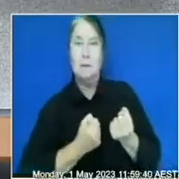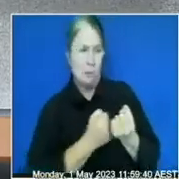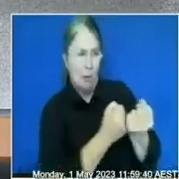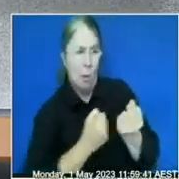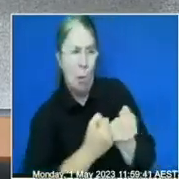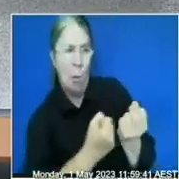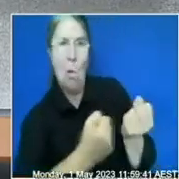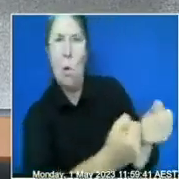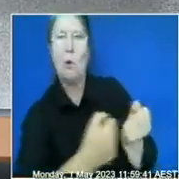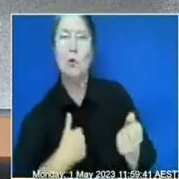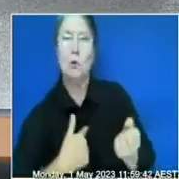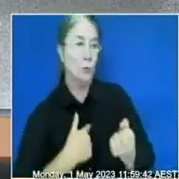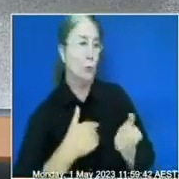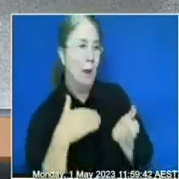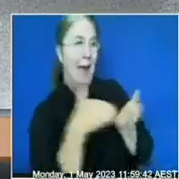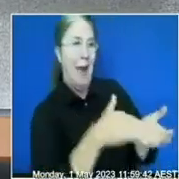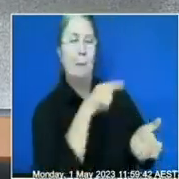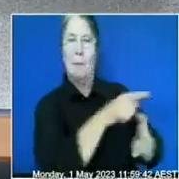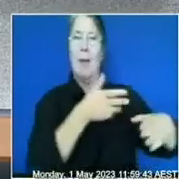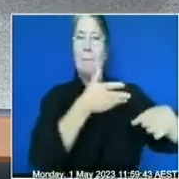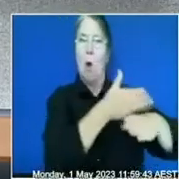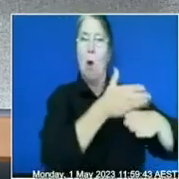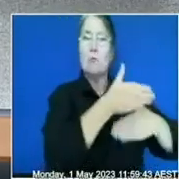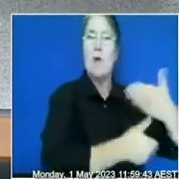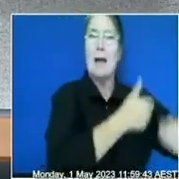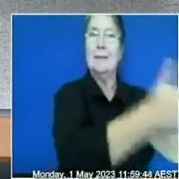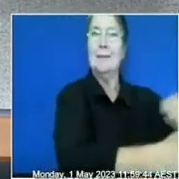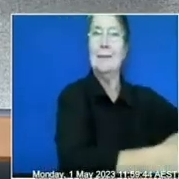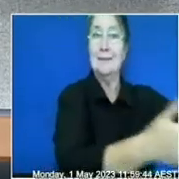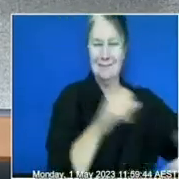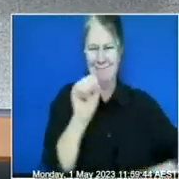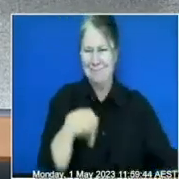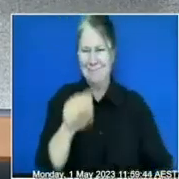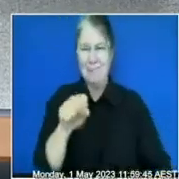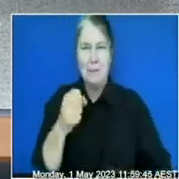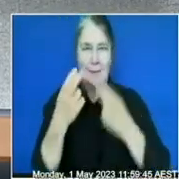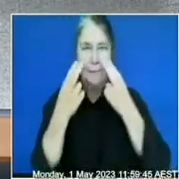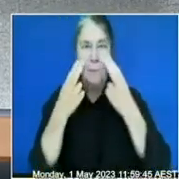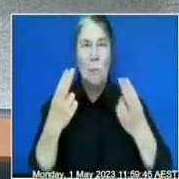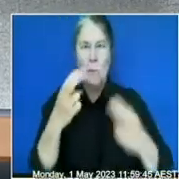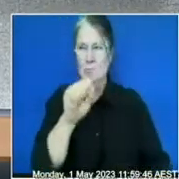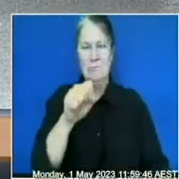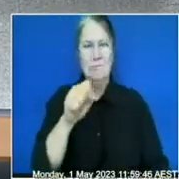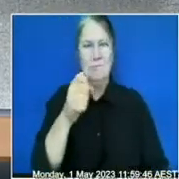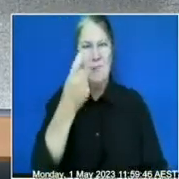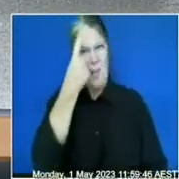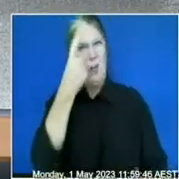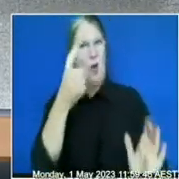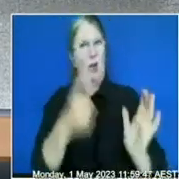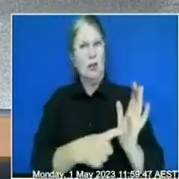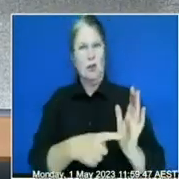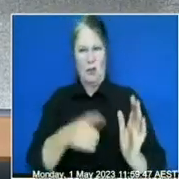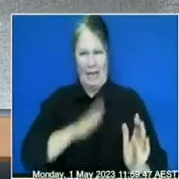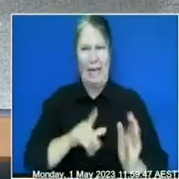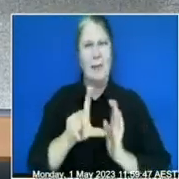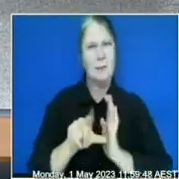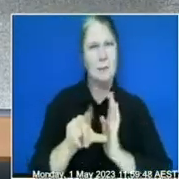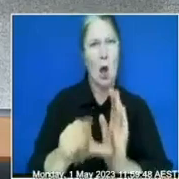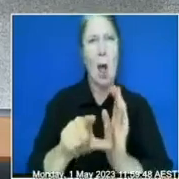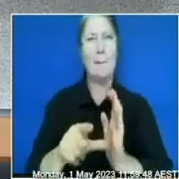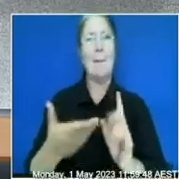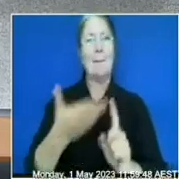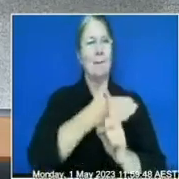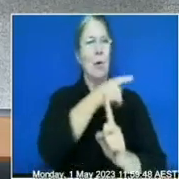swing of things. And I'm certainly not talking about the Department of Health judging them. I'm talking about public opinion judging